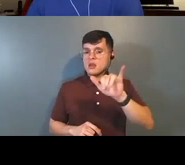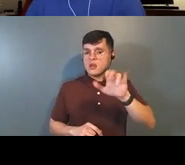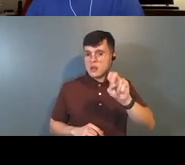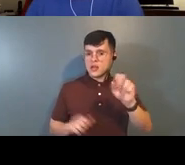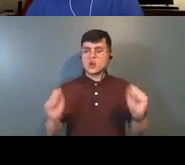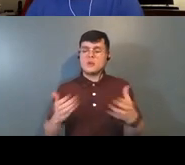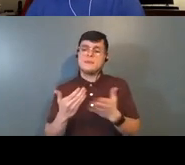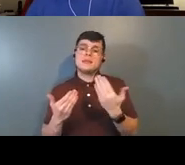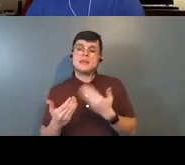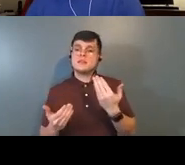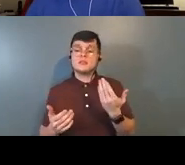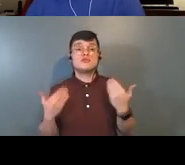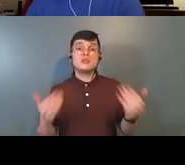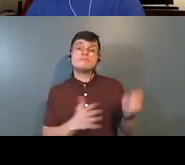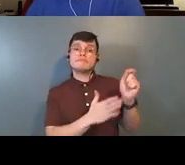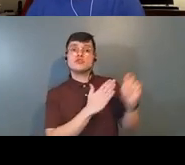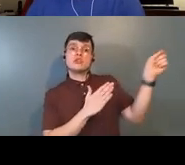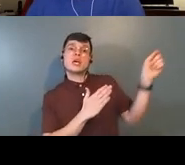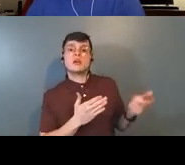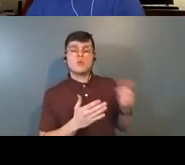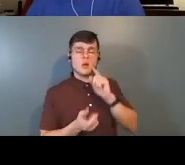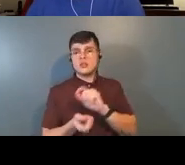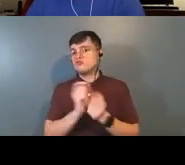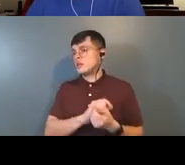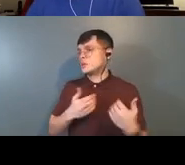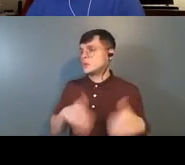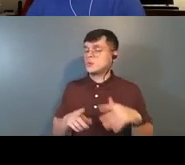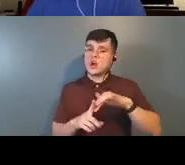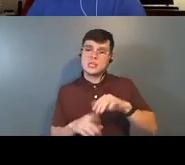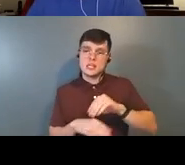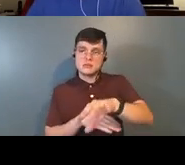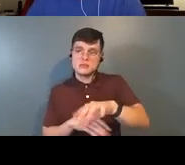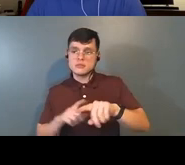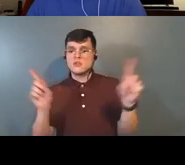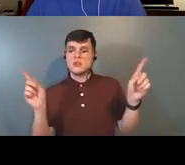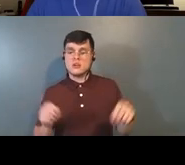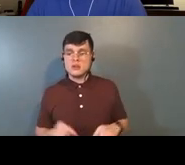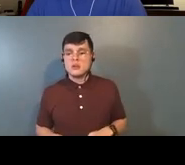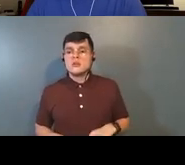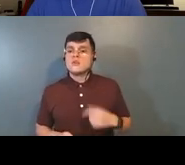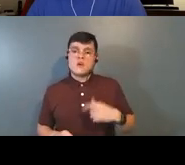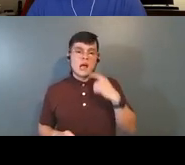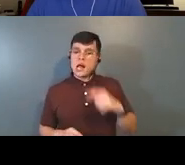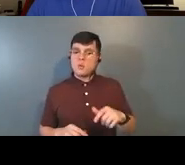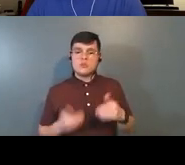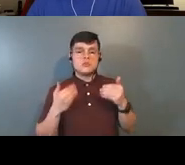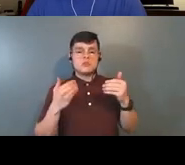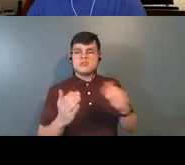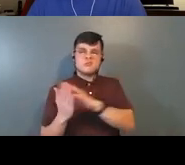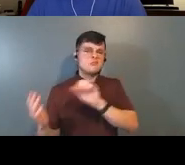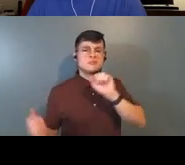to stick a checkbox in here that kind of change context. So I'll throw it all in chat.